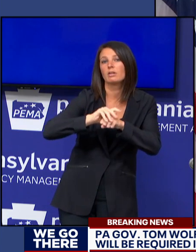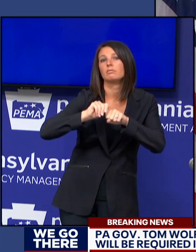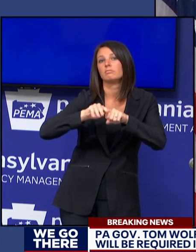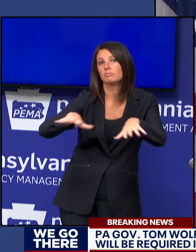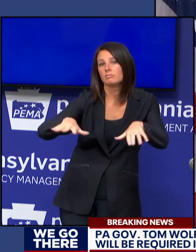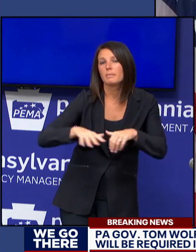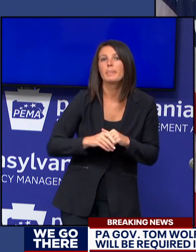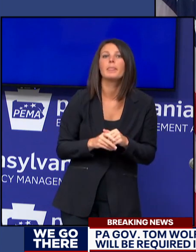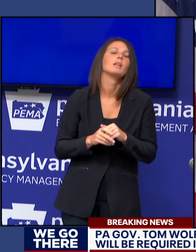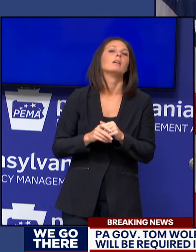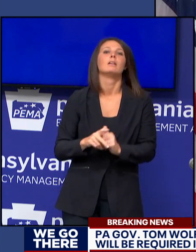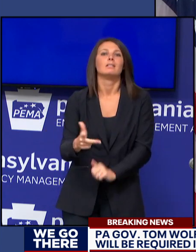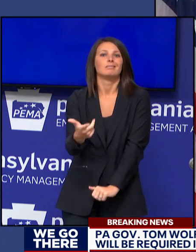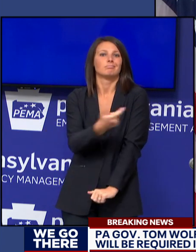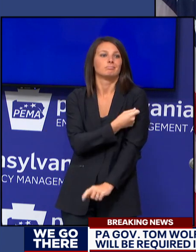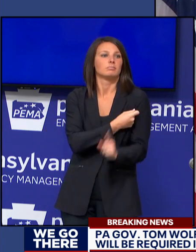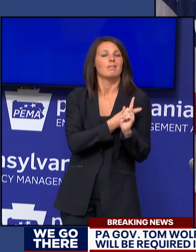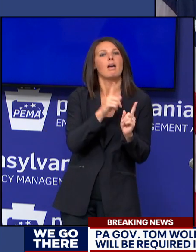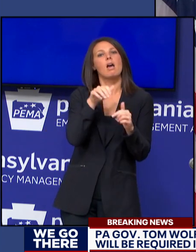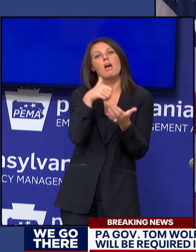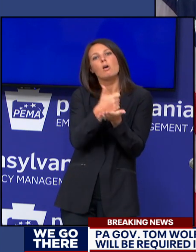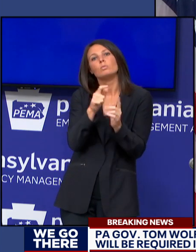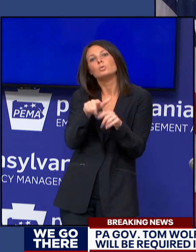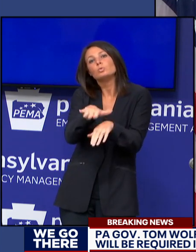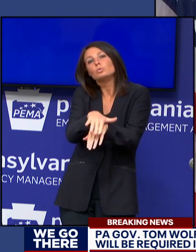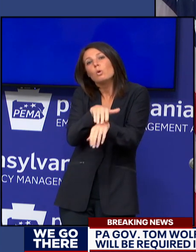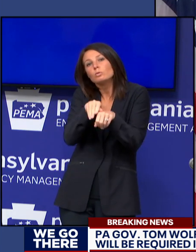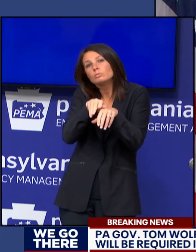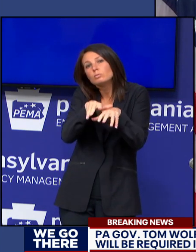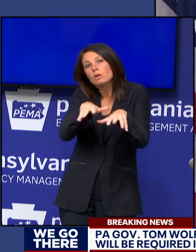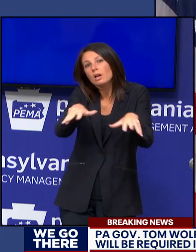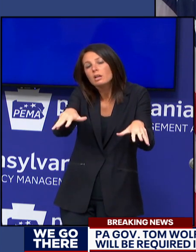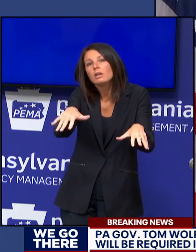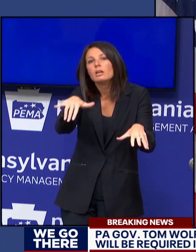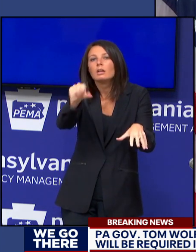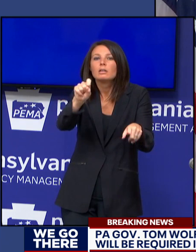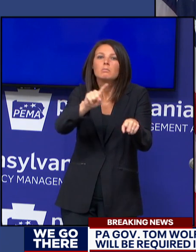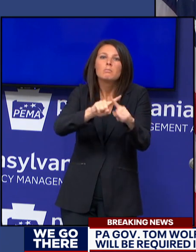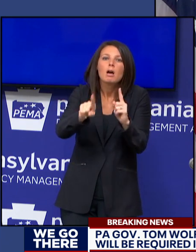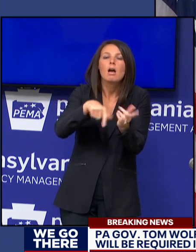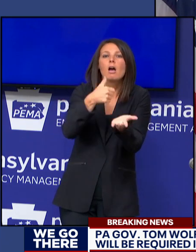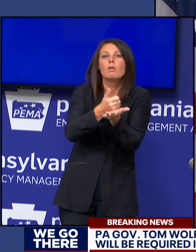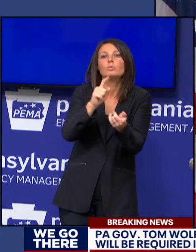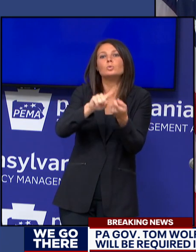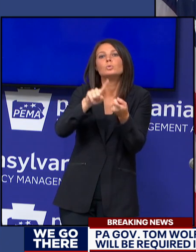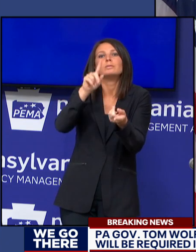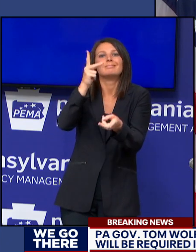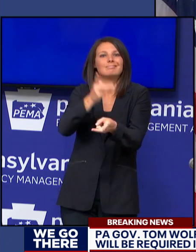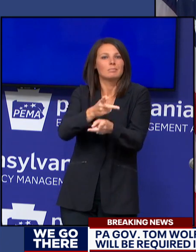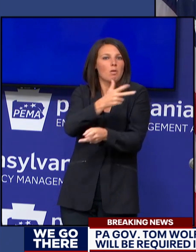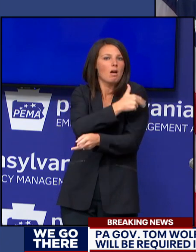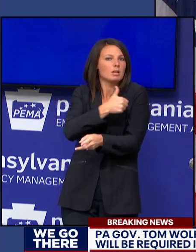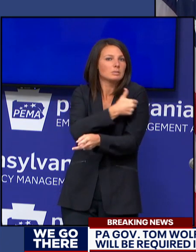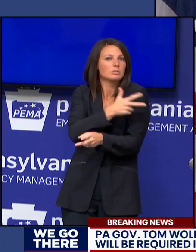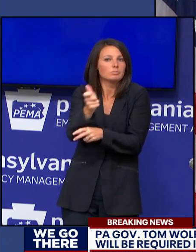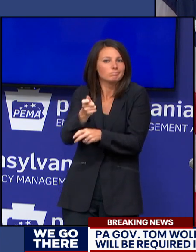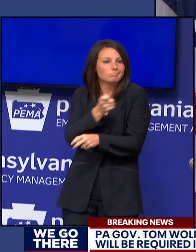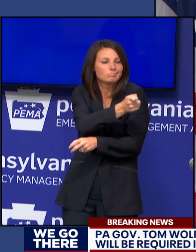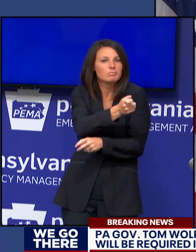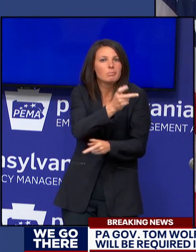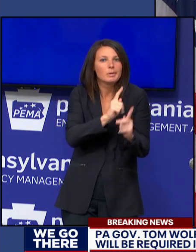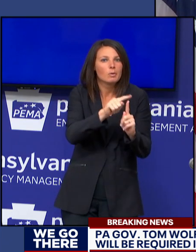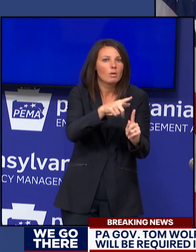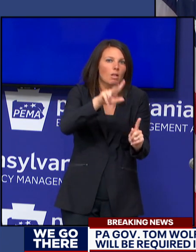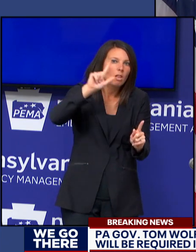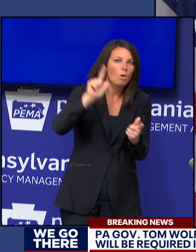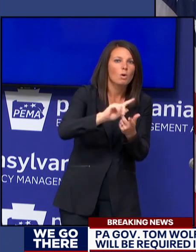success with vaccinations has helped to slow the spread here again, and it has helped keep our hospitalization numbers low. Pennsylvania is among the better